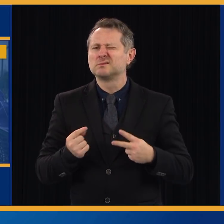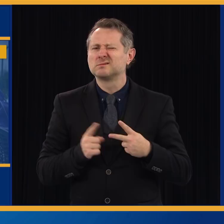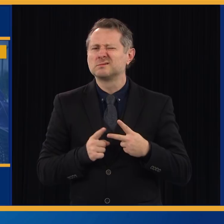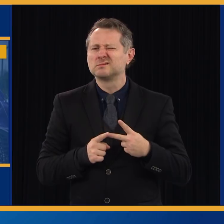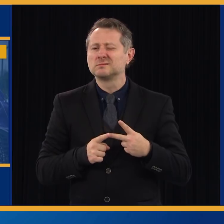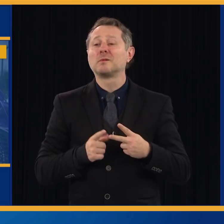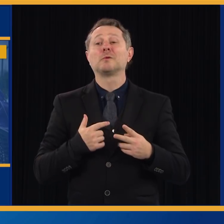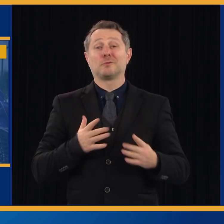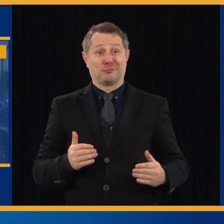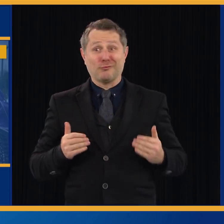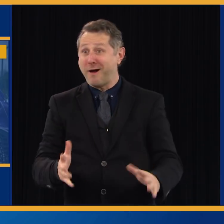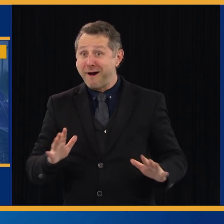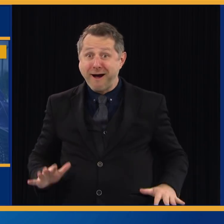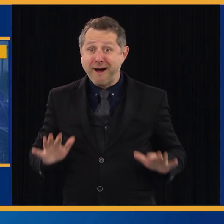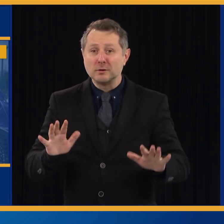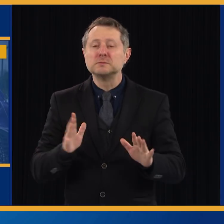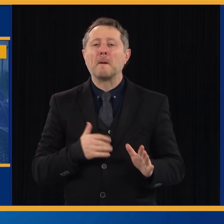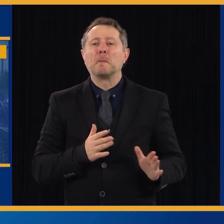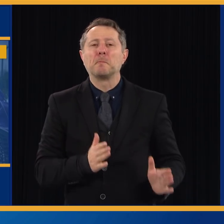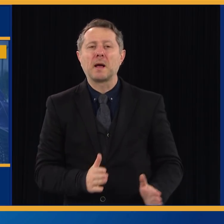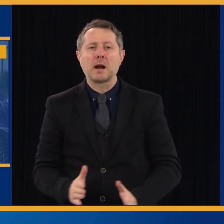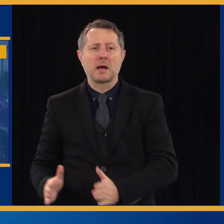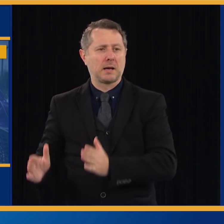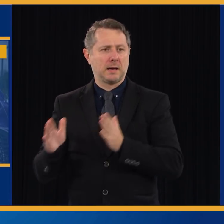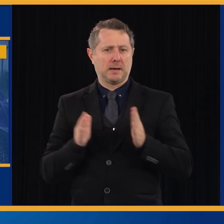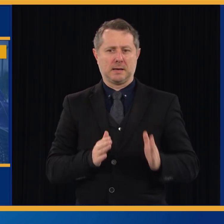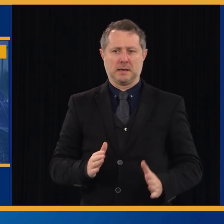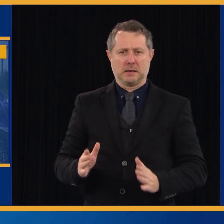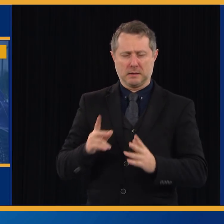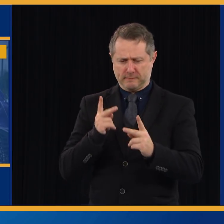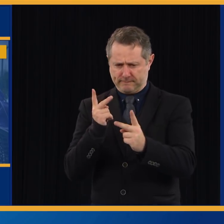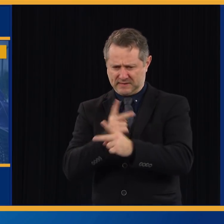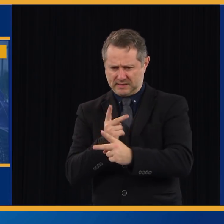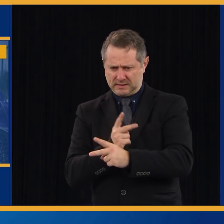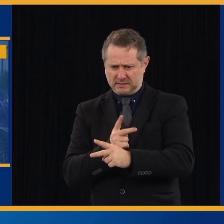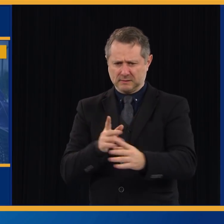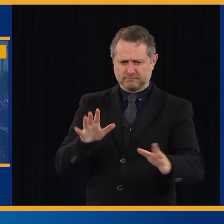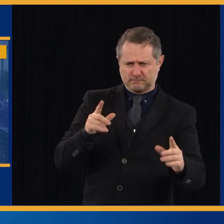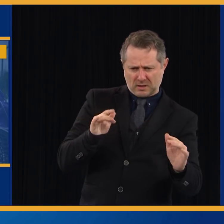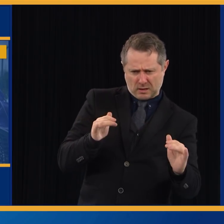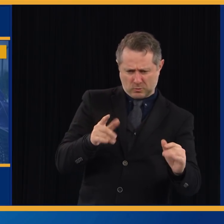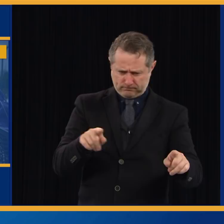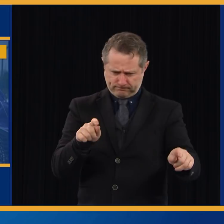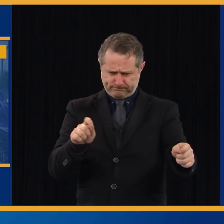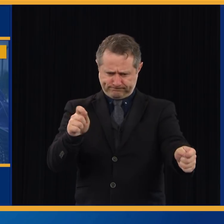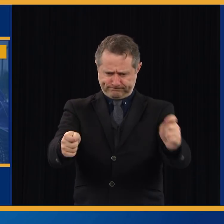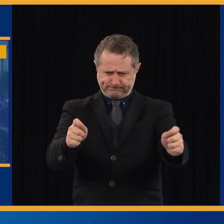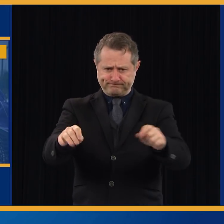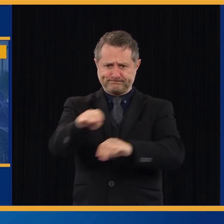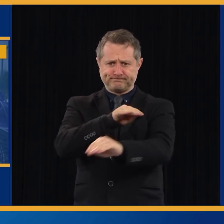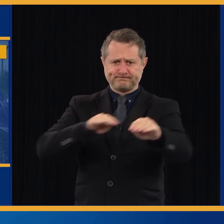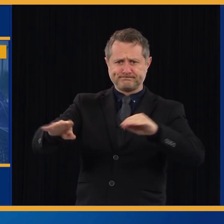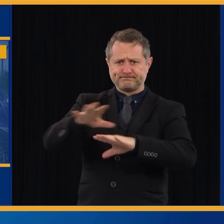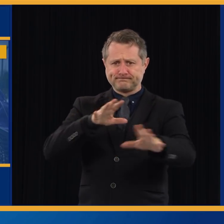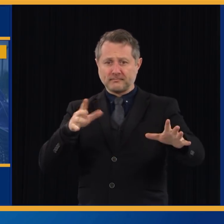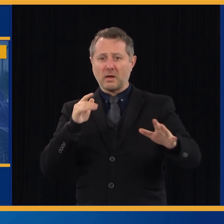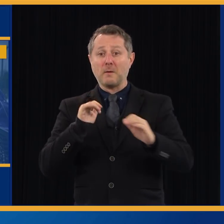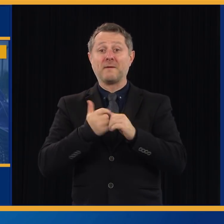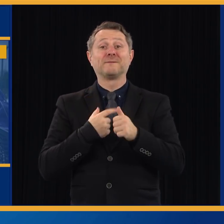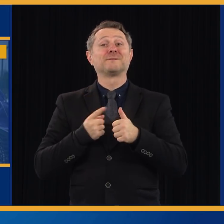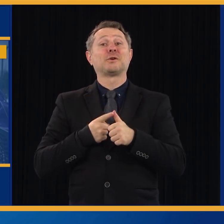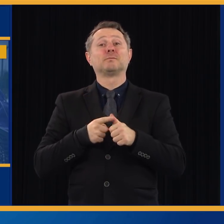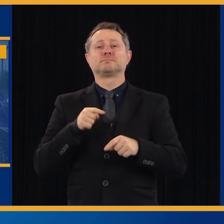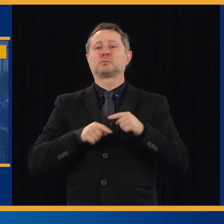it, calculate it, calibrate it. Nobody's ever done it before. How do you do it? When do you do it? But first rule, do no harm. We